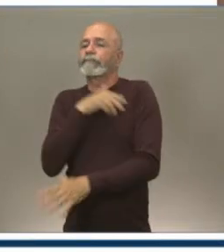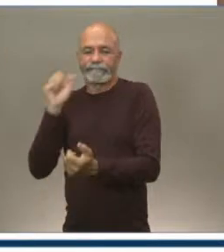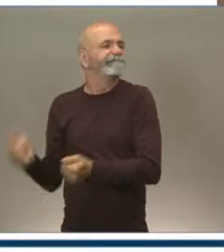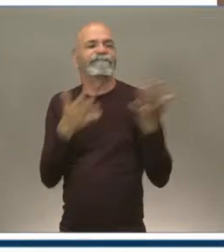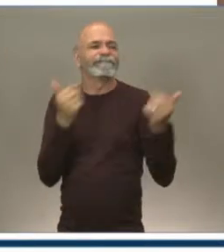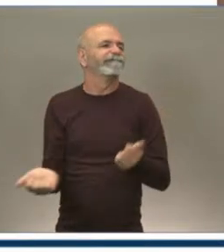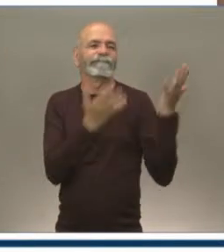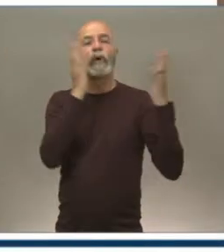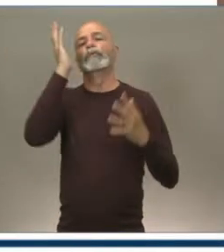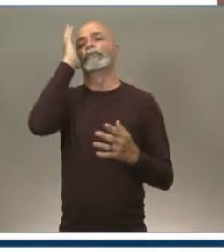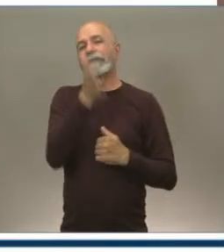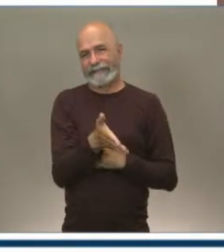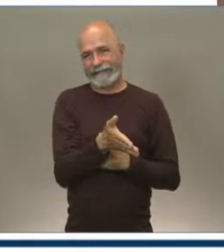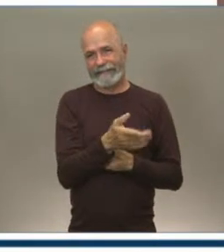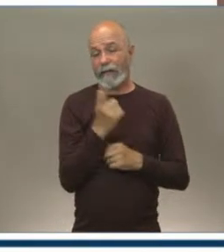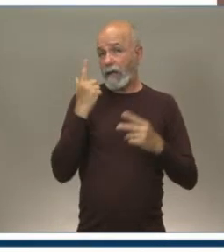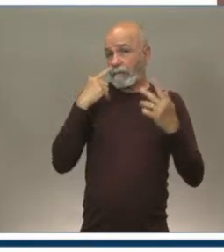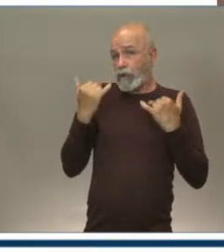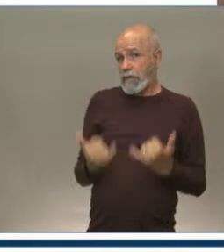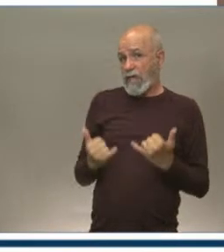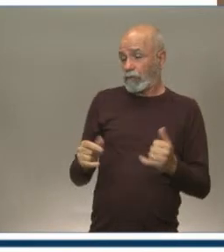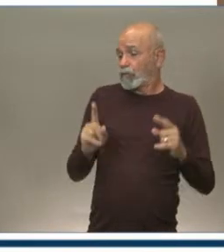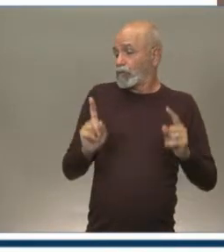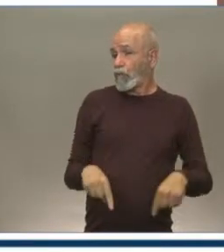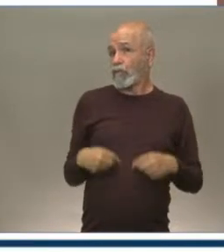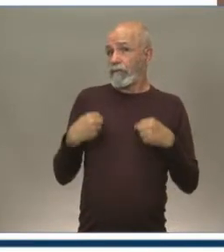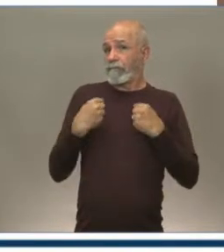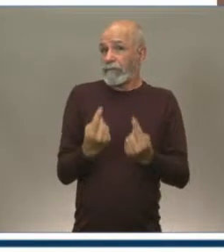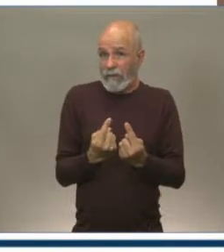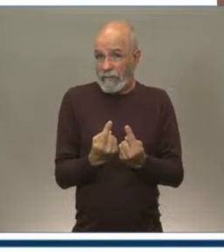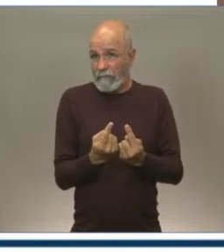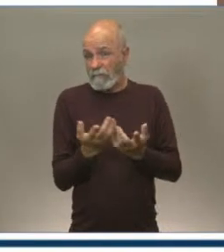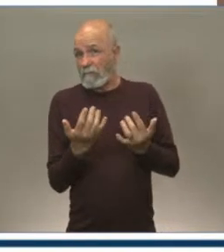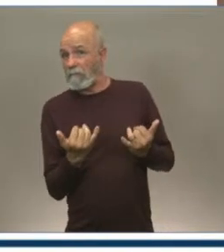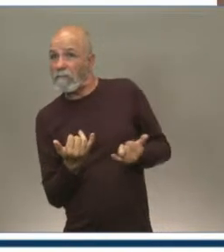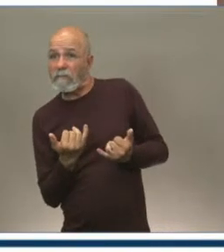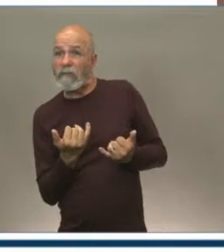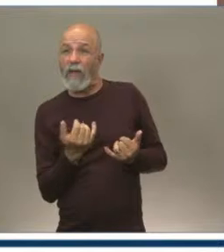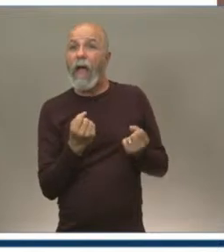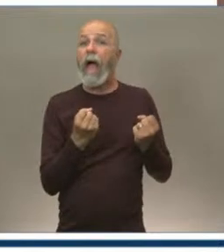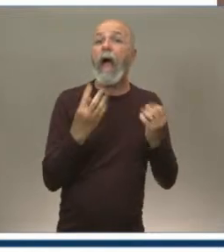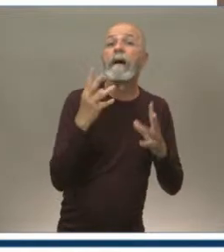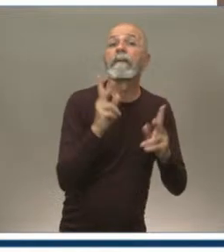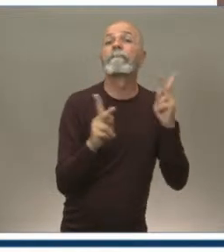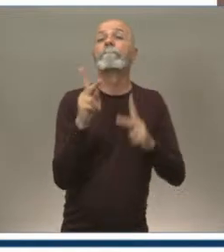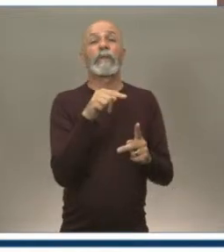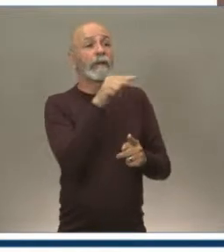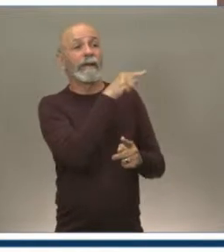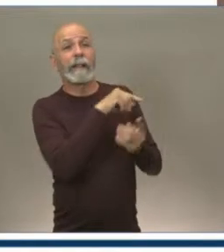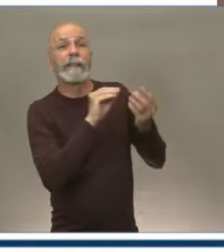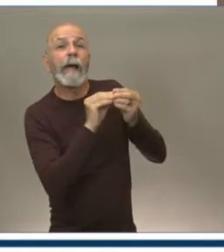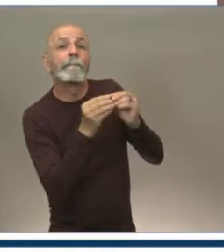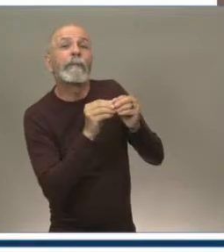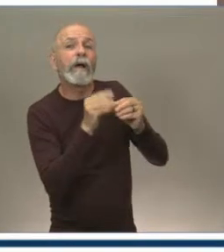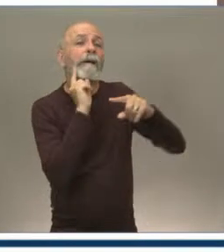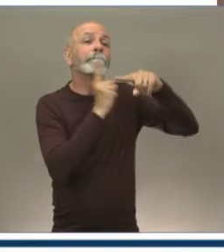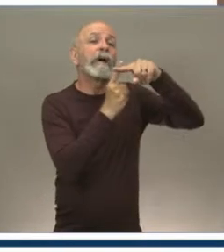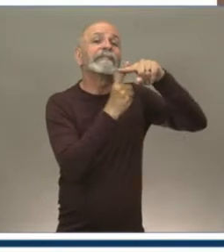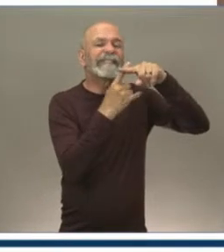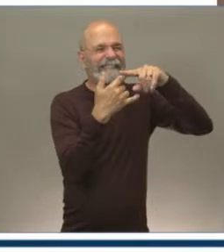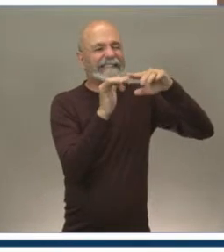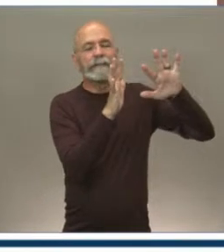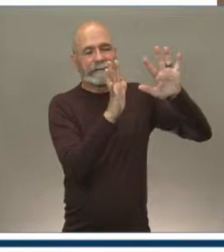term, even though in the short term our overall case numbers might be going down, we are anticipating